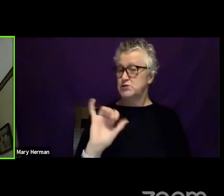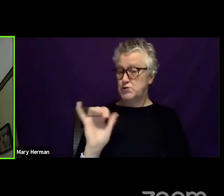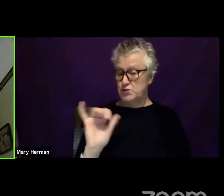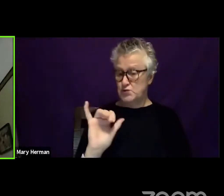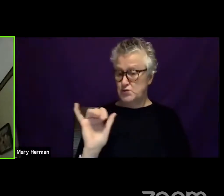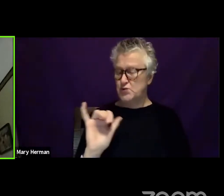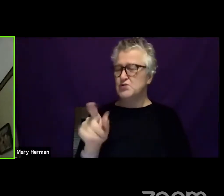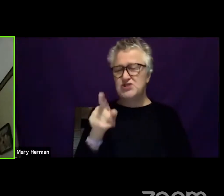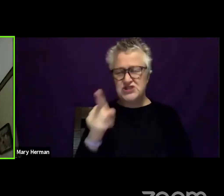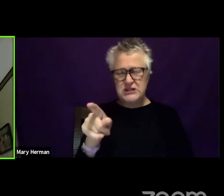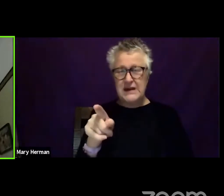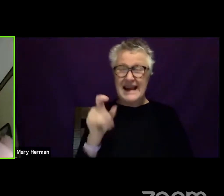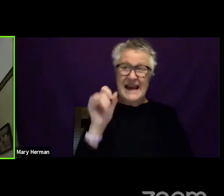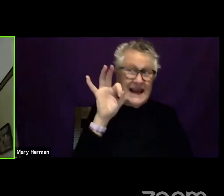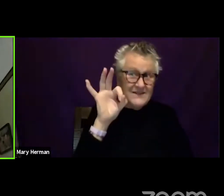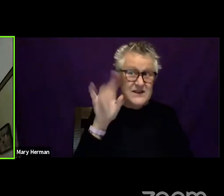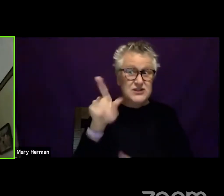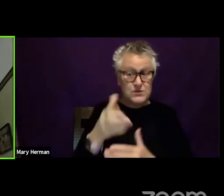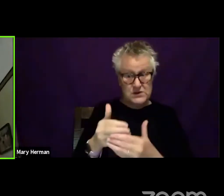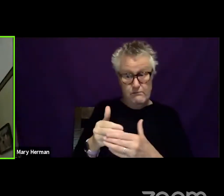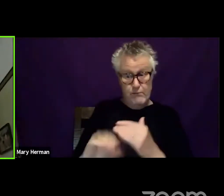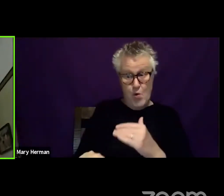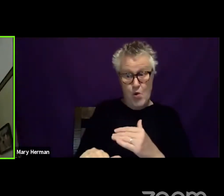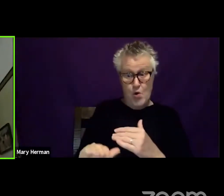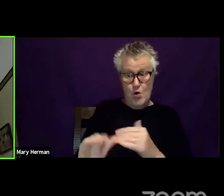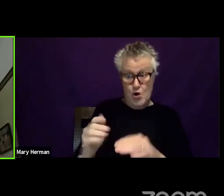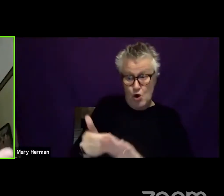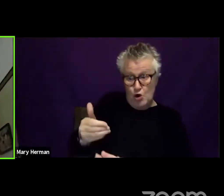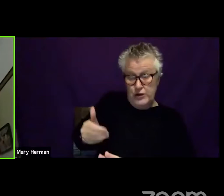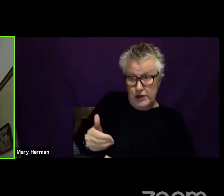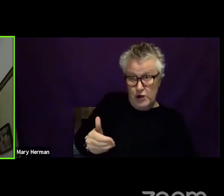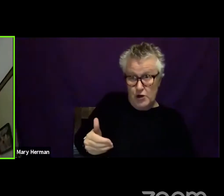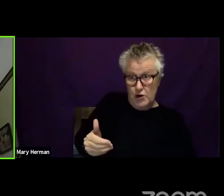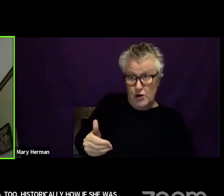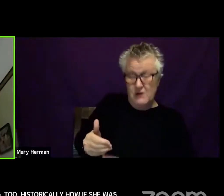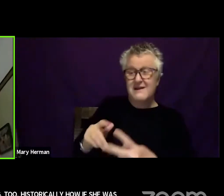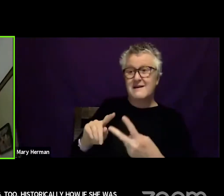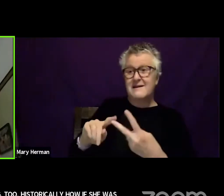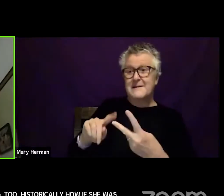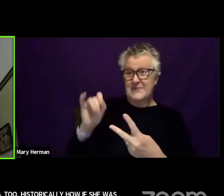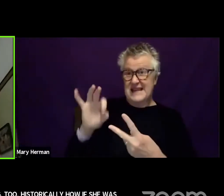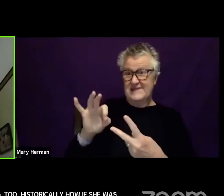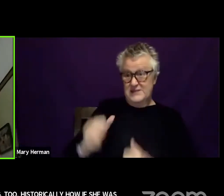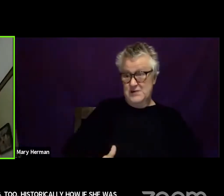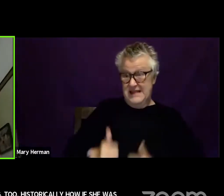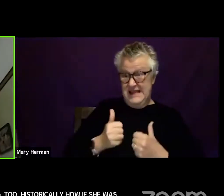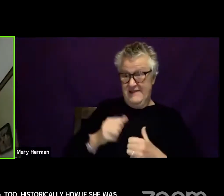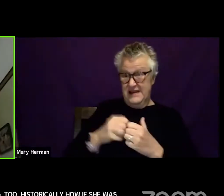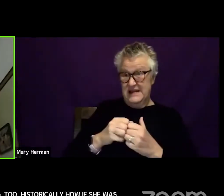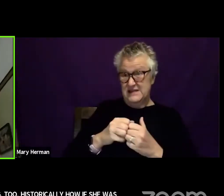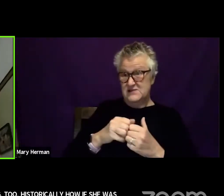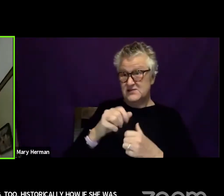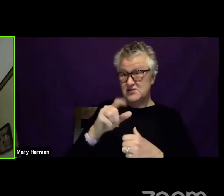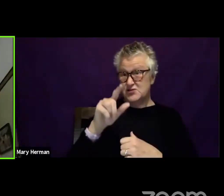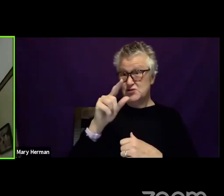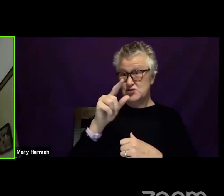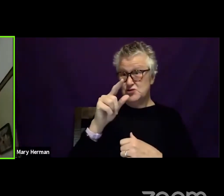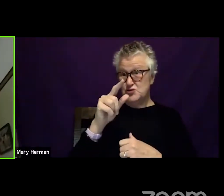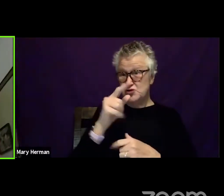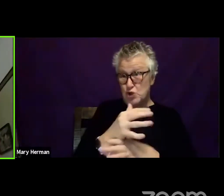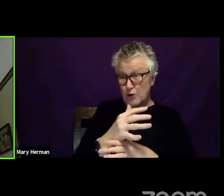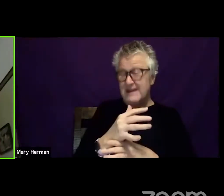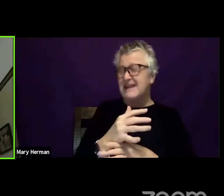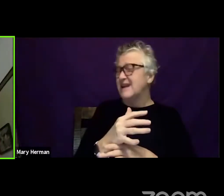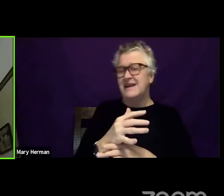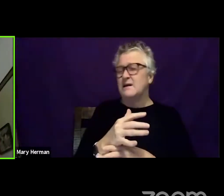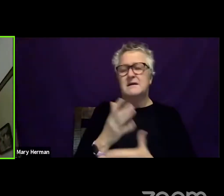born earlier, and if she was living in Germany, she probably would not have survived. And so I think that